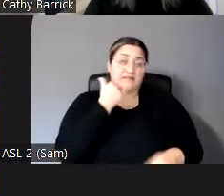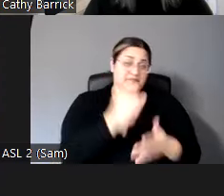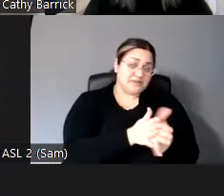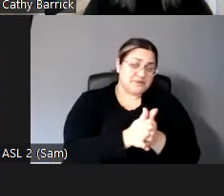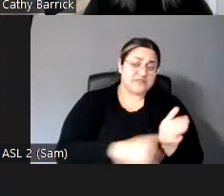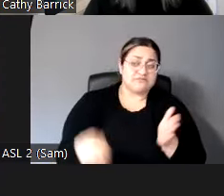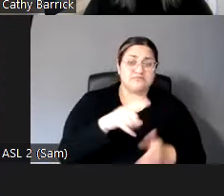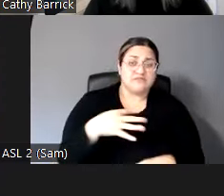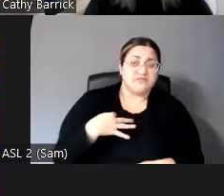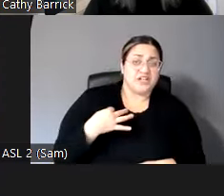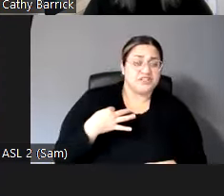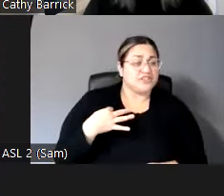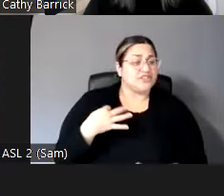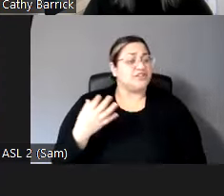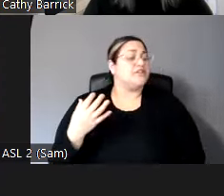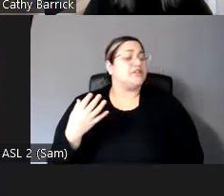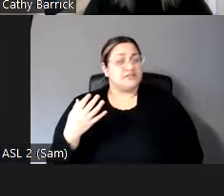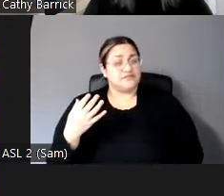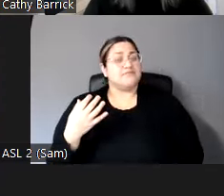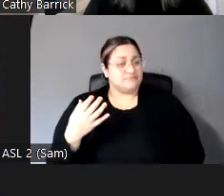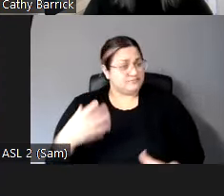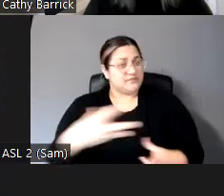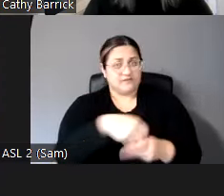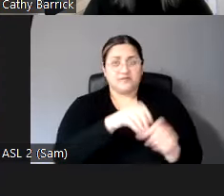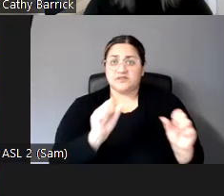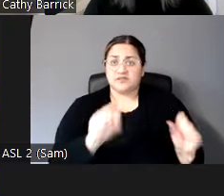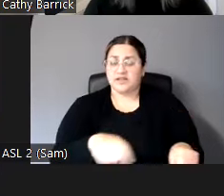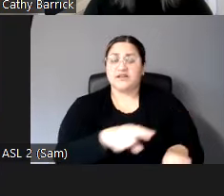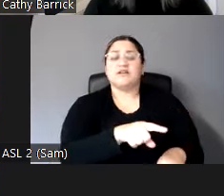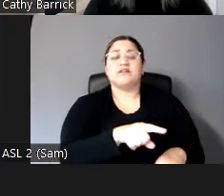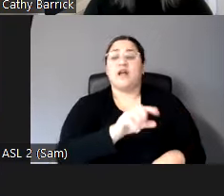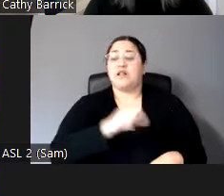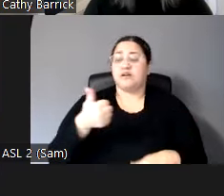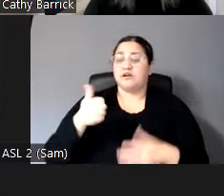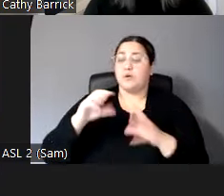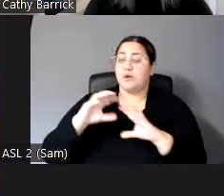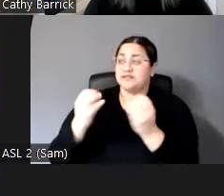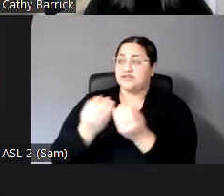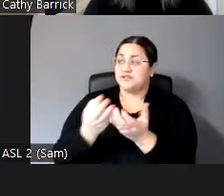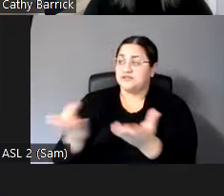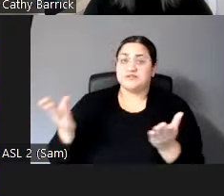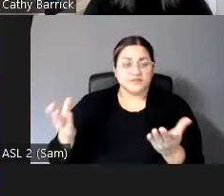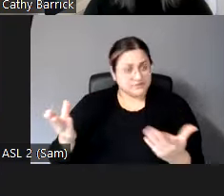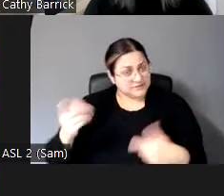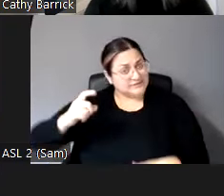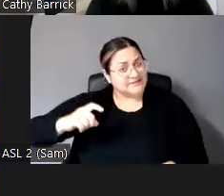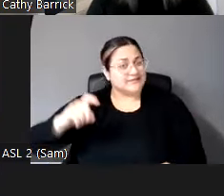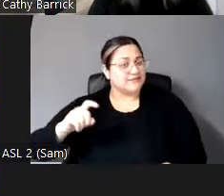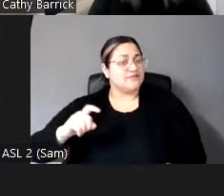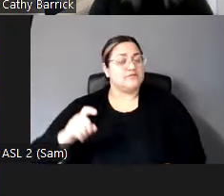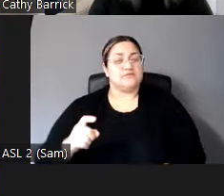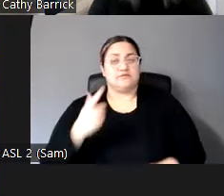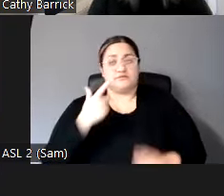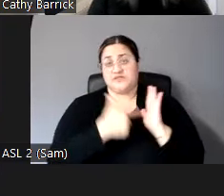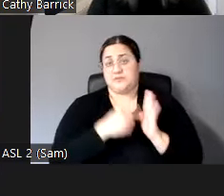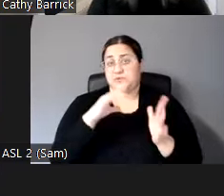join a local network, be engaged in other community organizations, the dementia work that's happening in your area, the